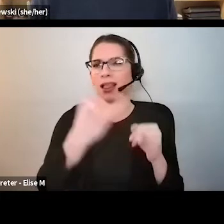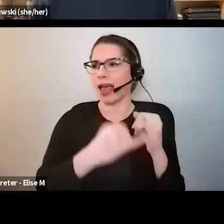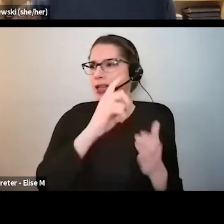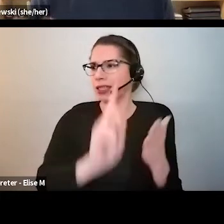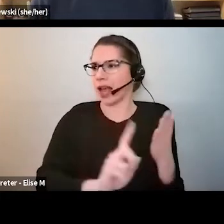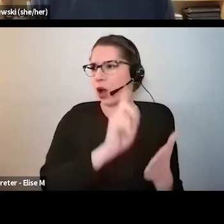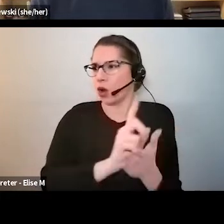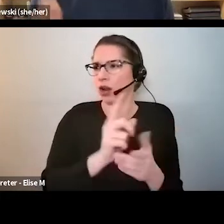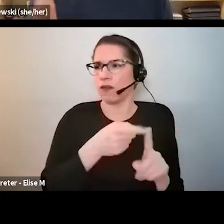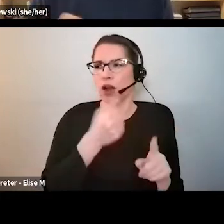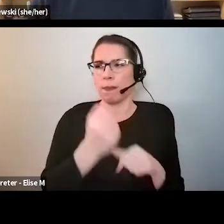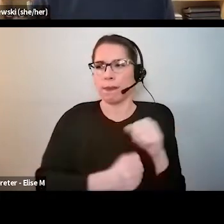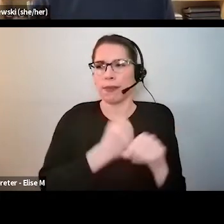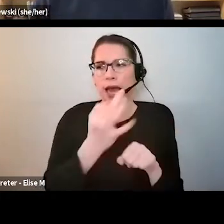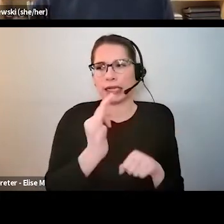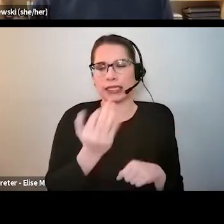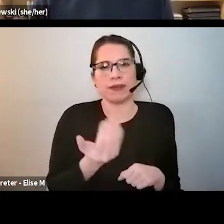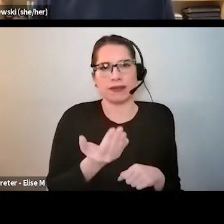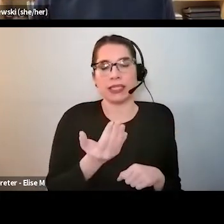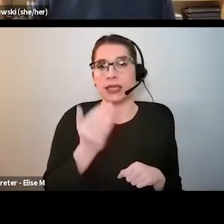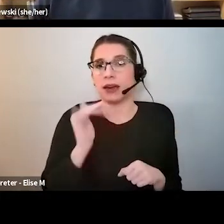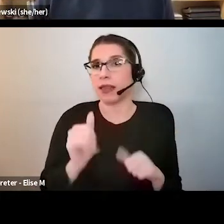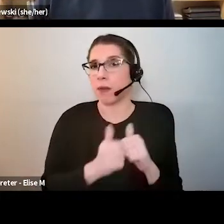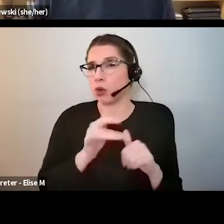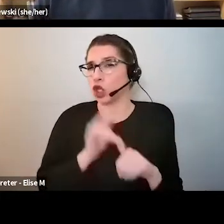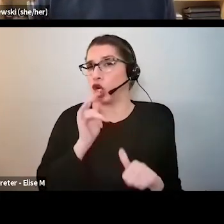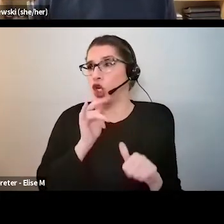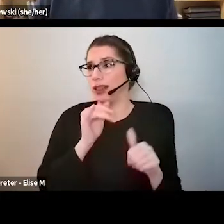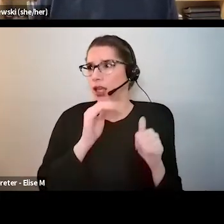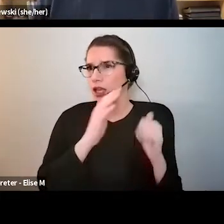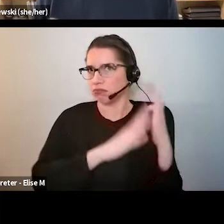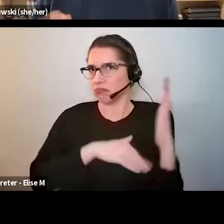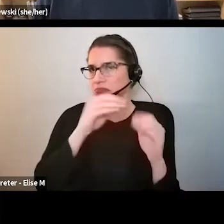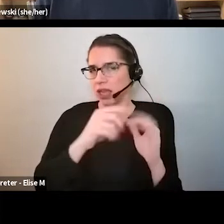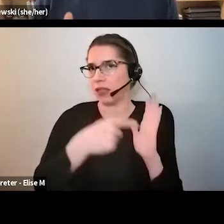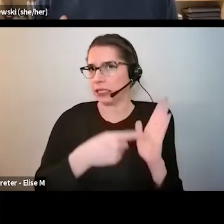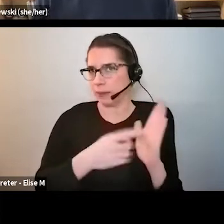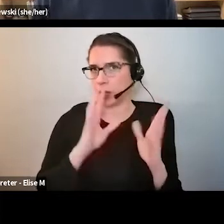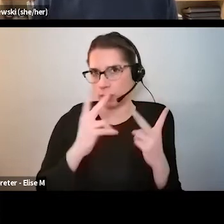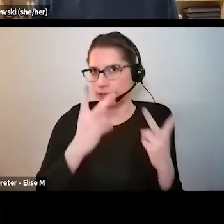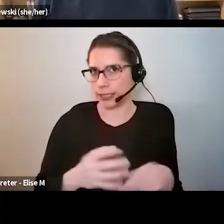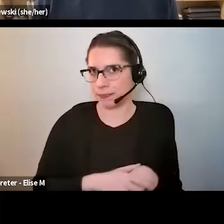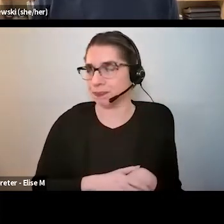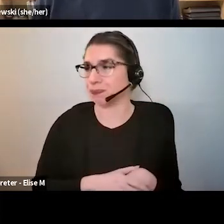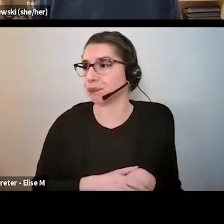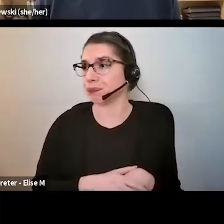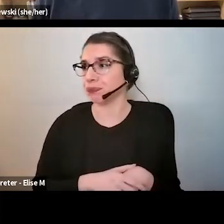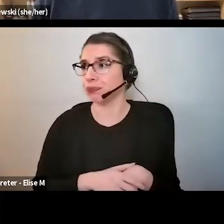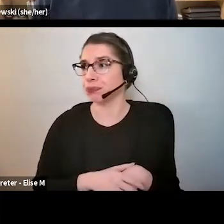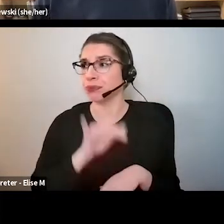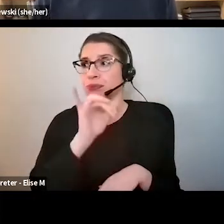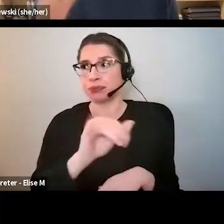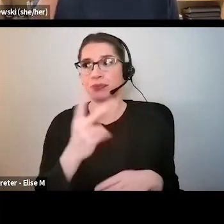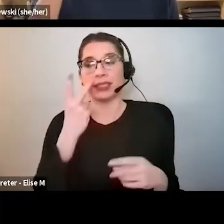1915. And this is the earliest work in the exhibition. Here he's flattened the spatial